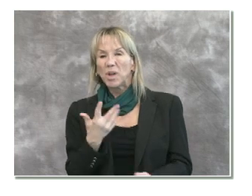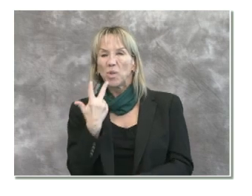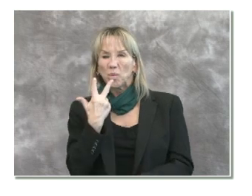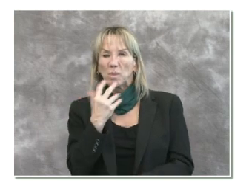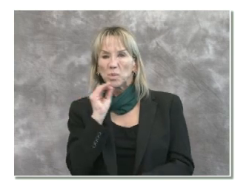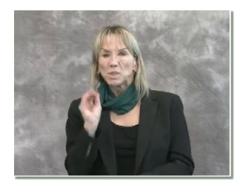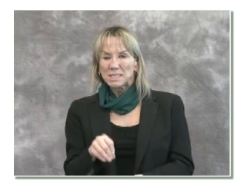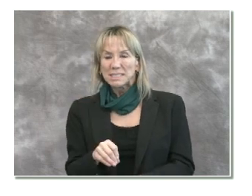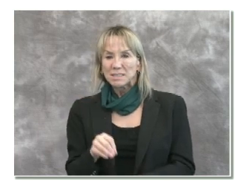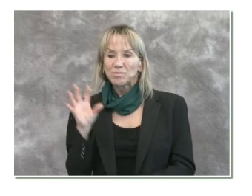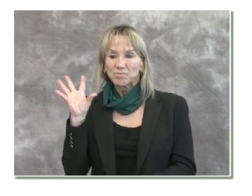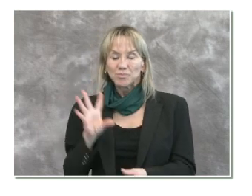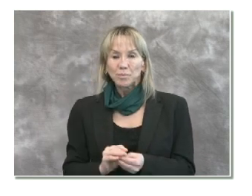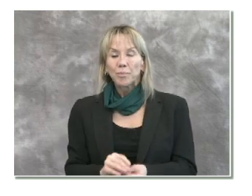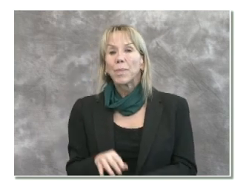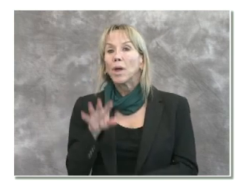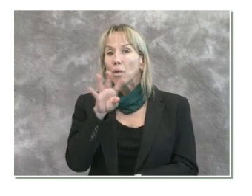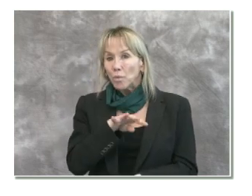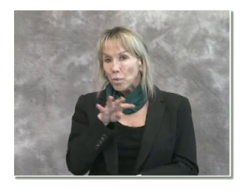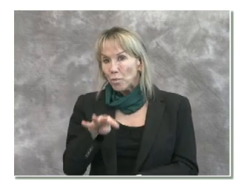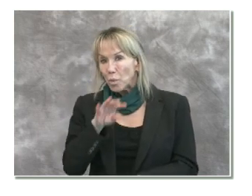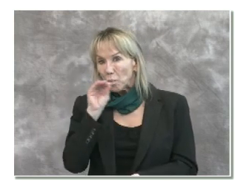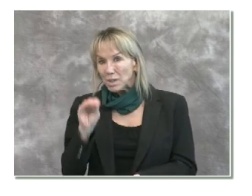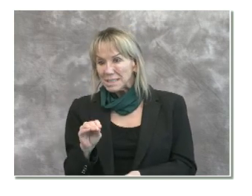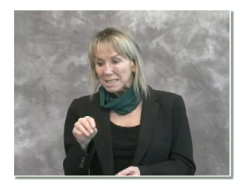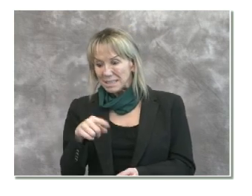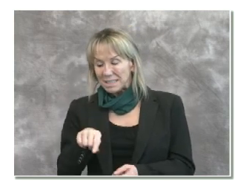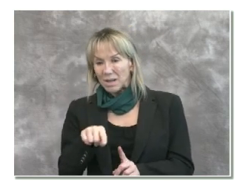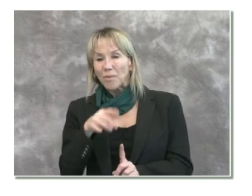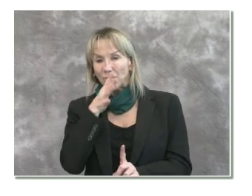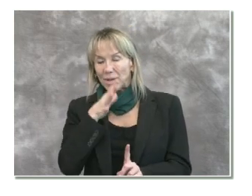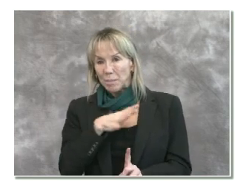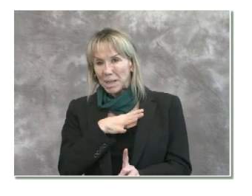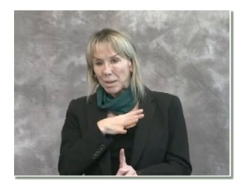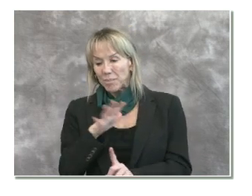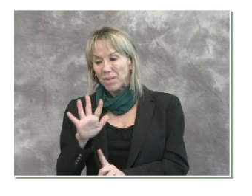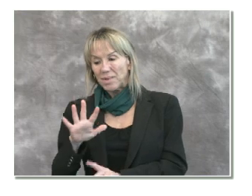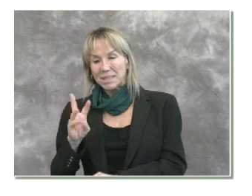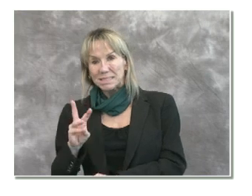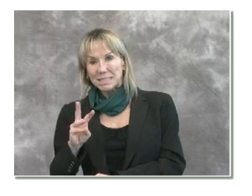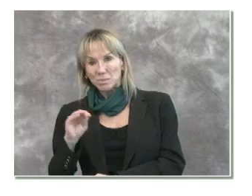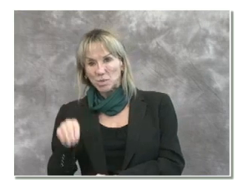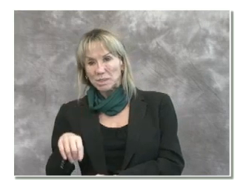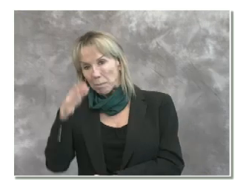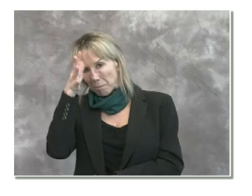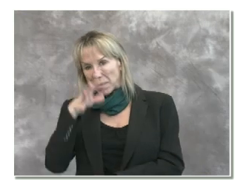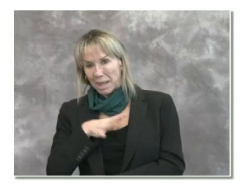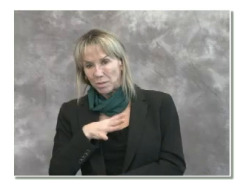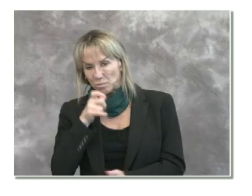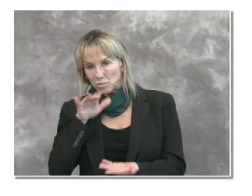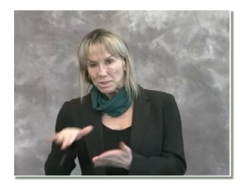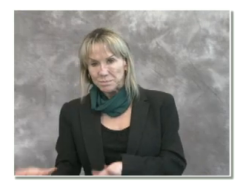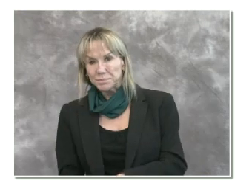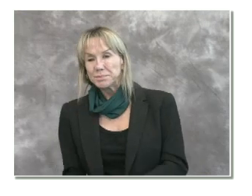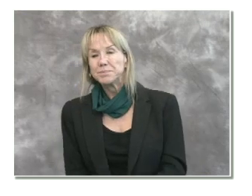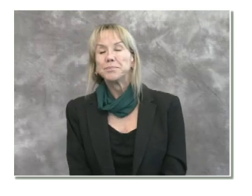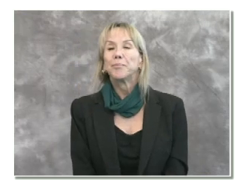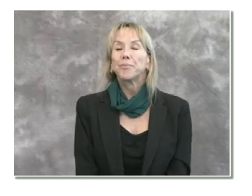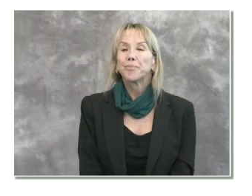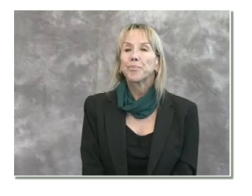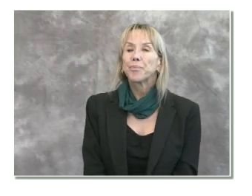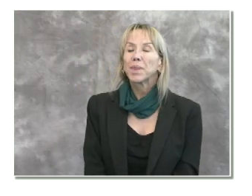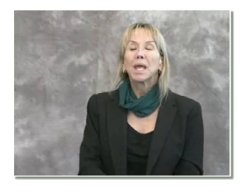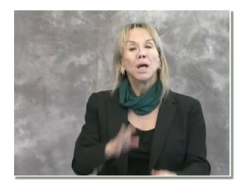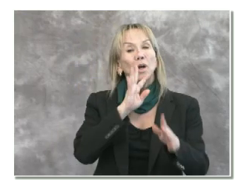cases. 44% were female and 56% were male. Regarding race